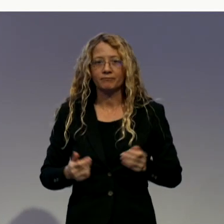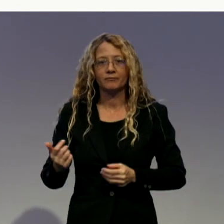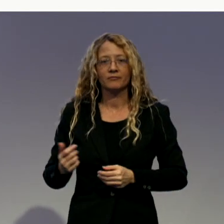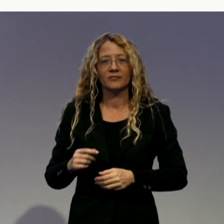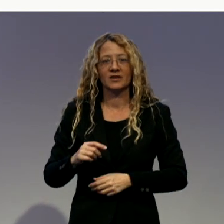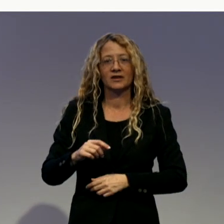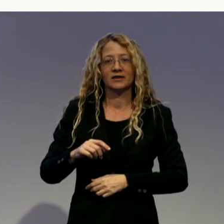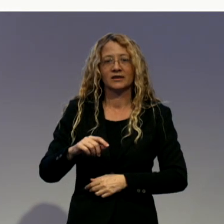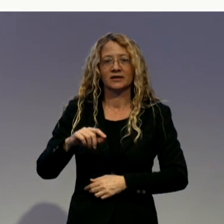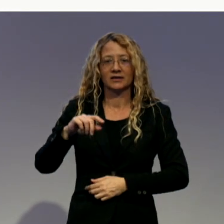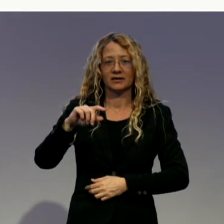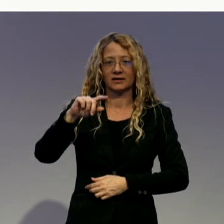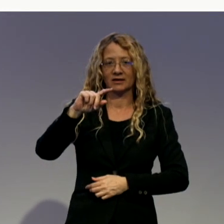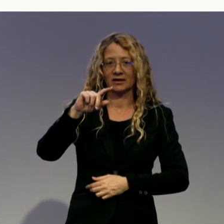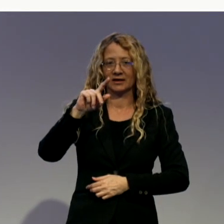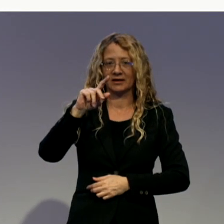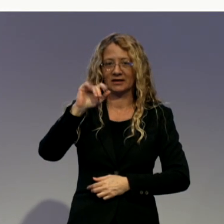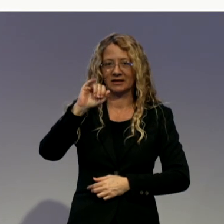the ReelAbilities Film Festival.